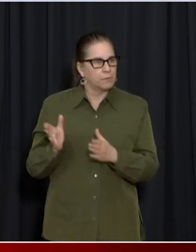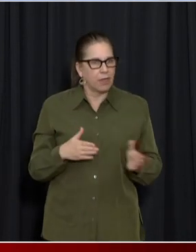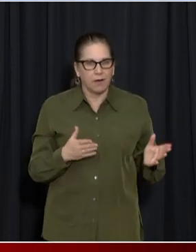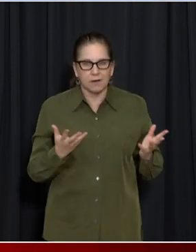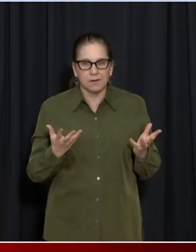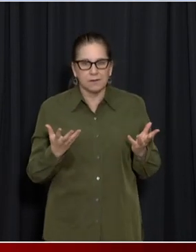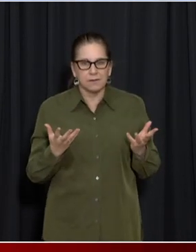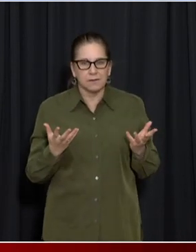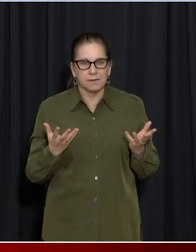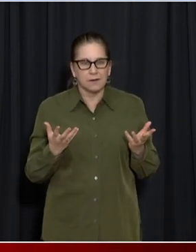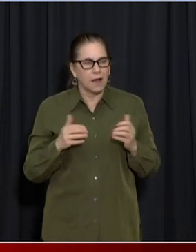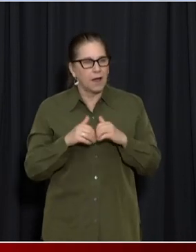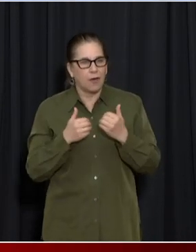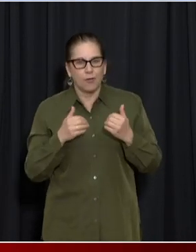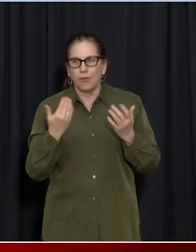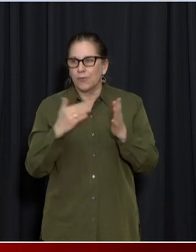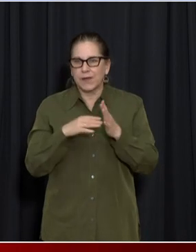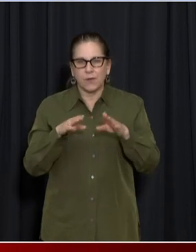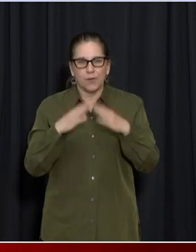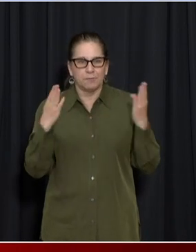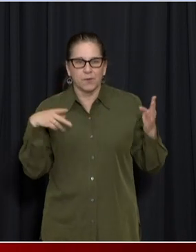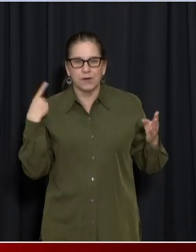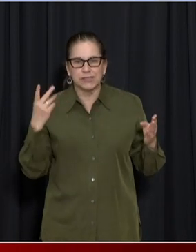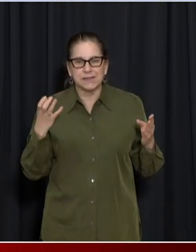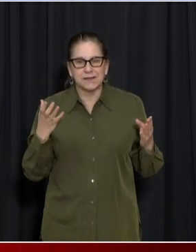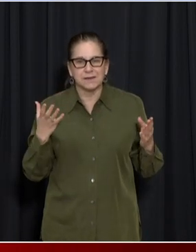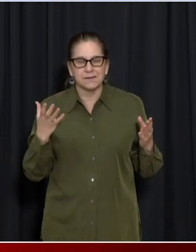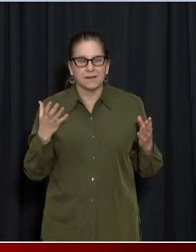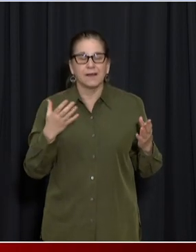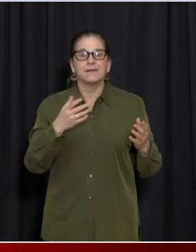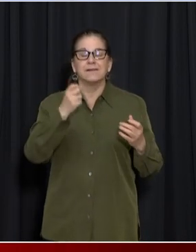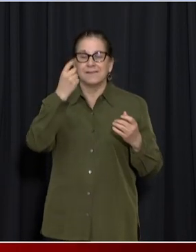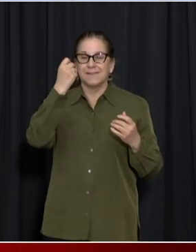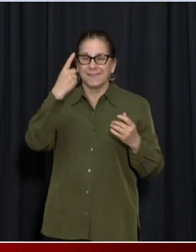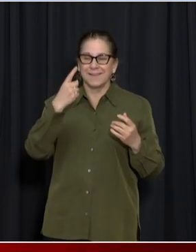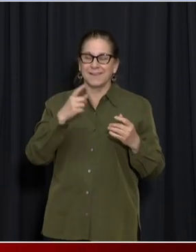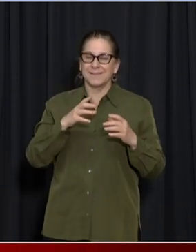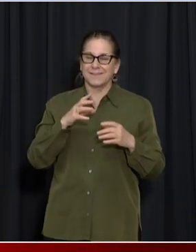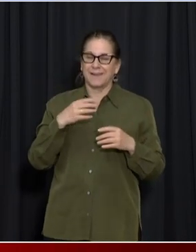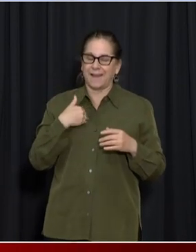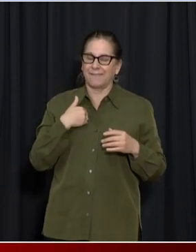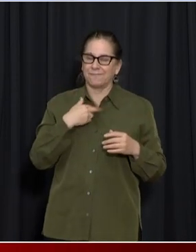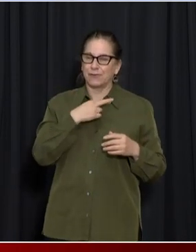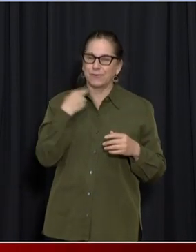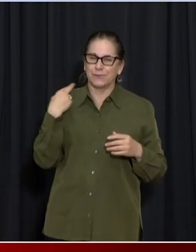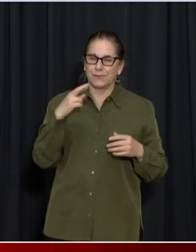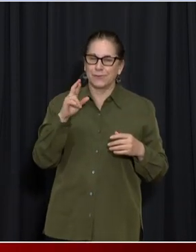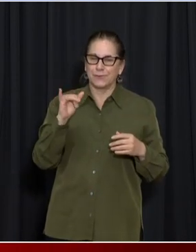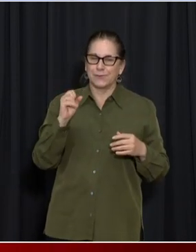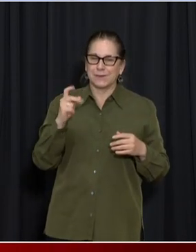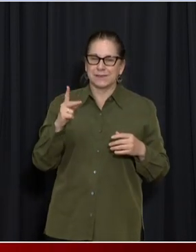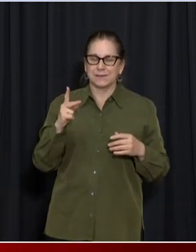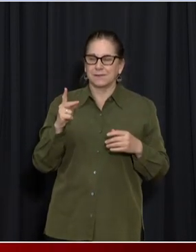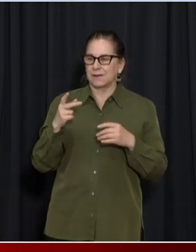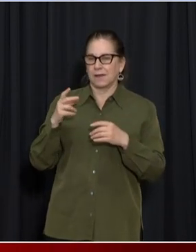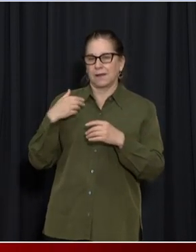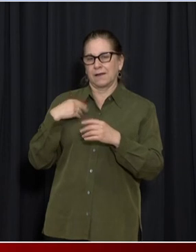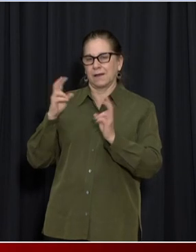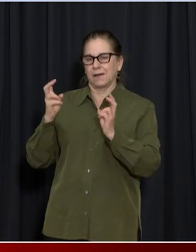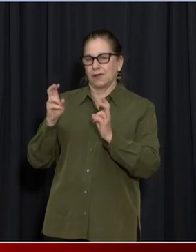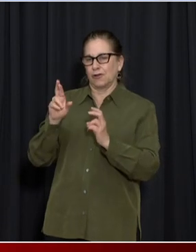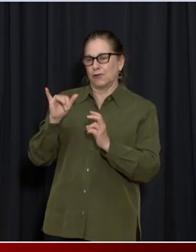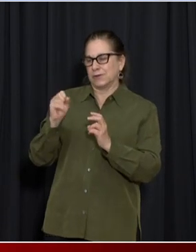some incremental risk. This is about risk management, not risk elimination. But we are using the